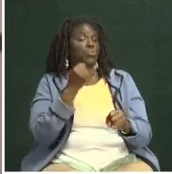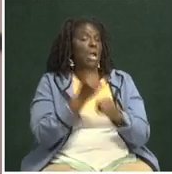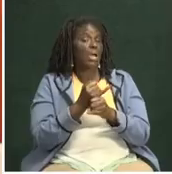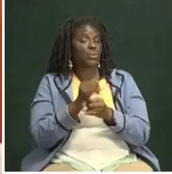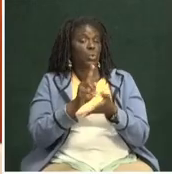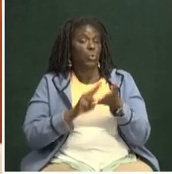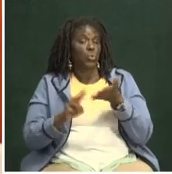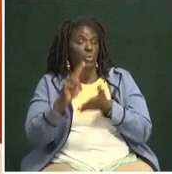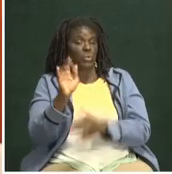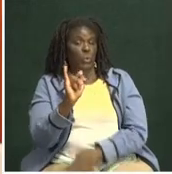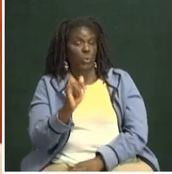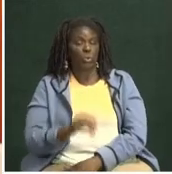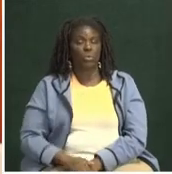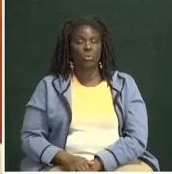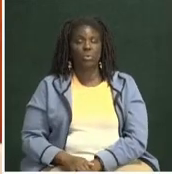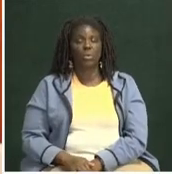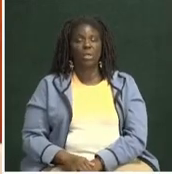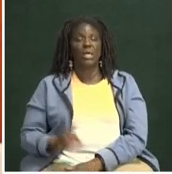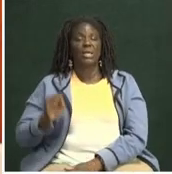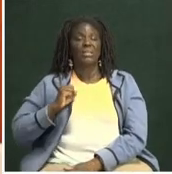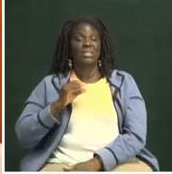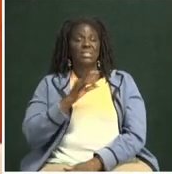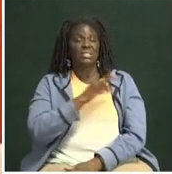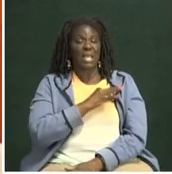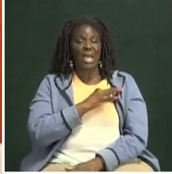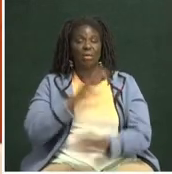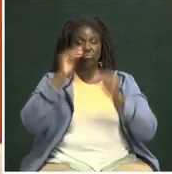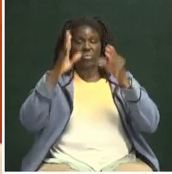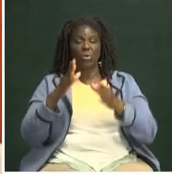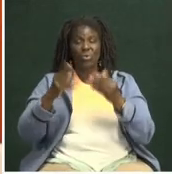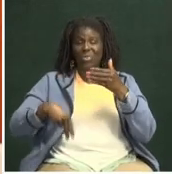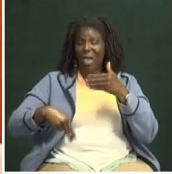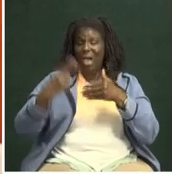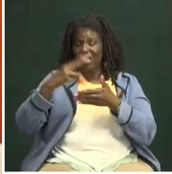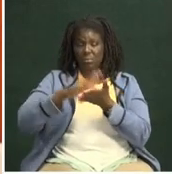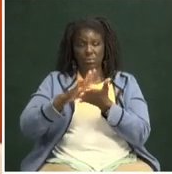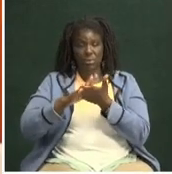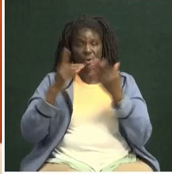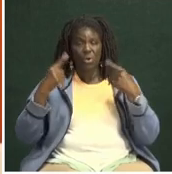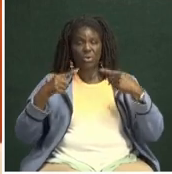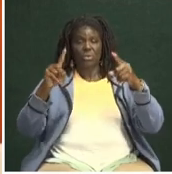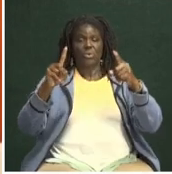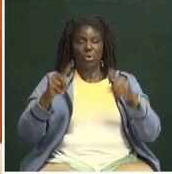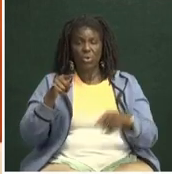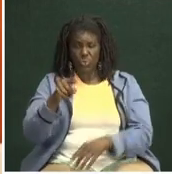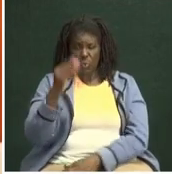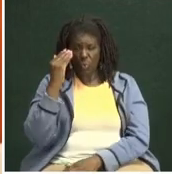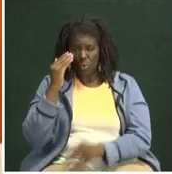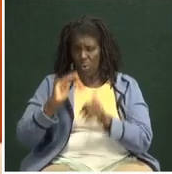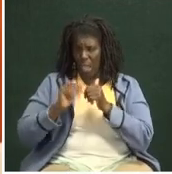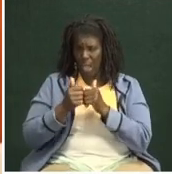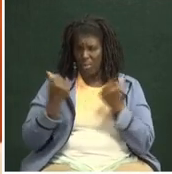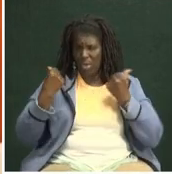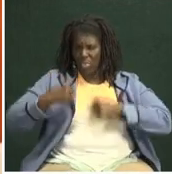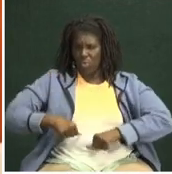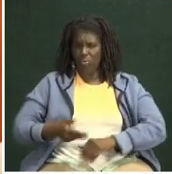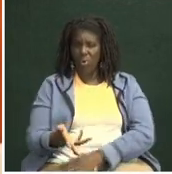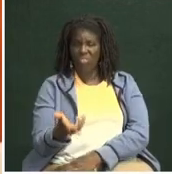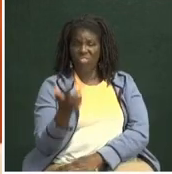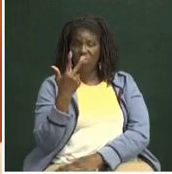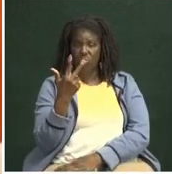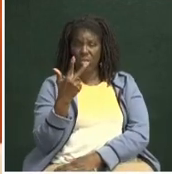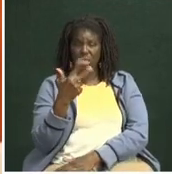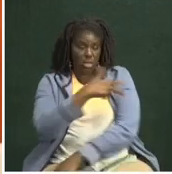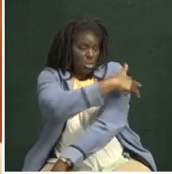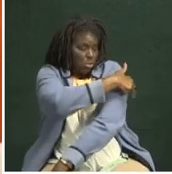institutions. The faculty and staff with the highest academic achievement are recognizable by their robes with three